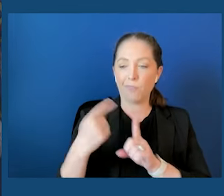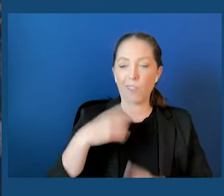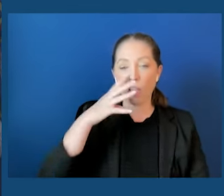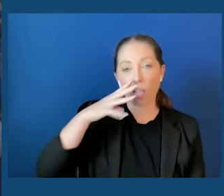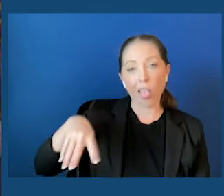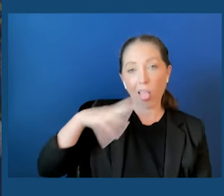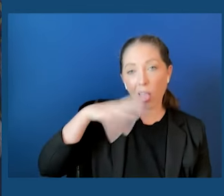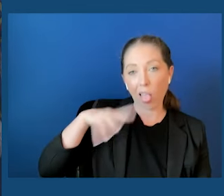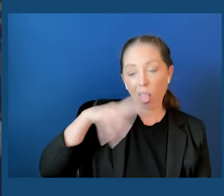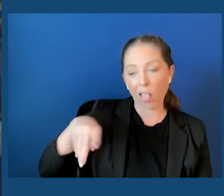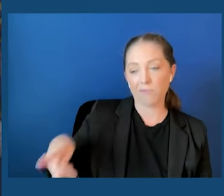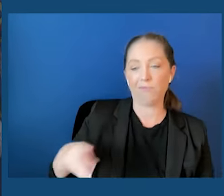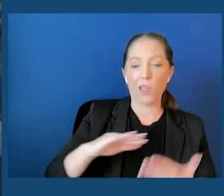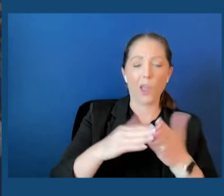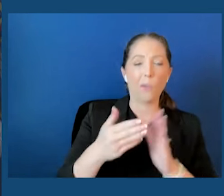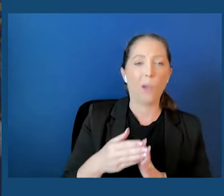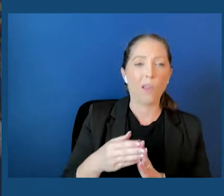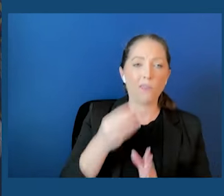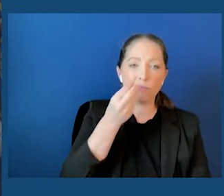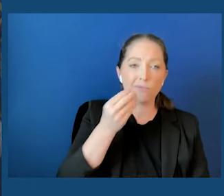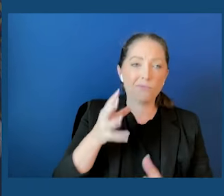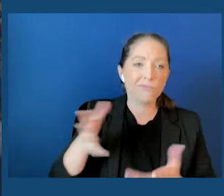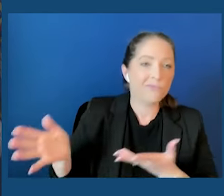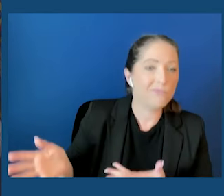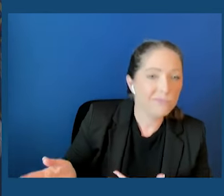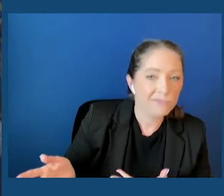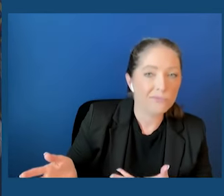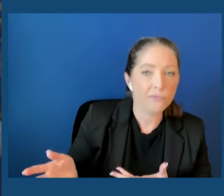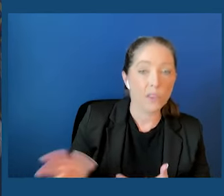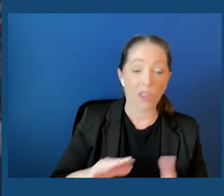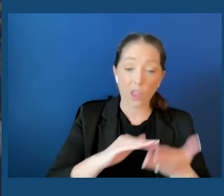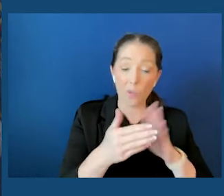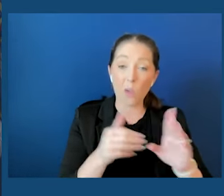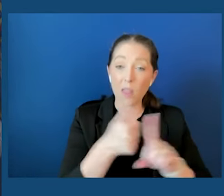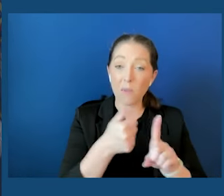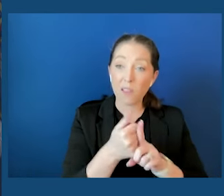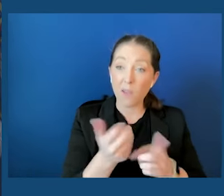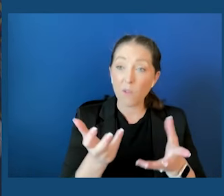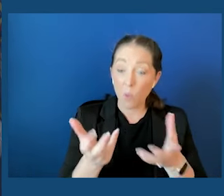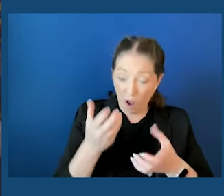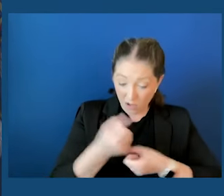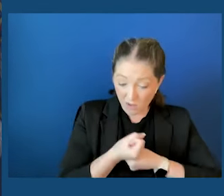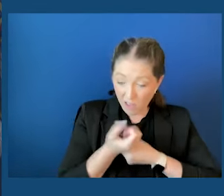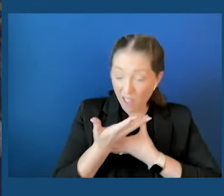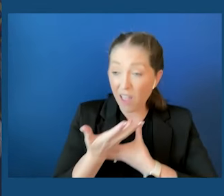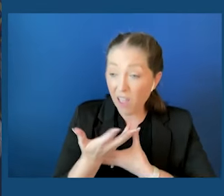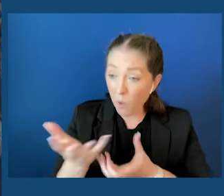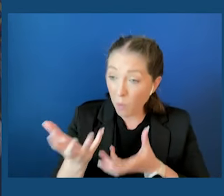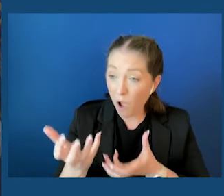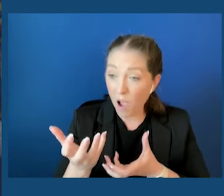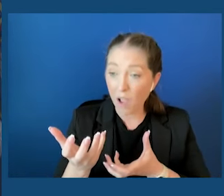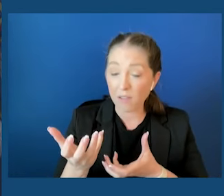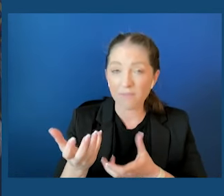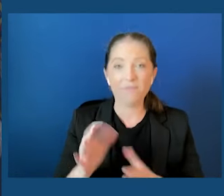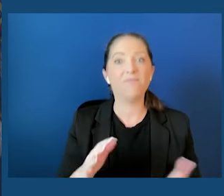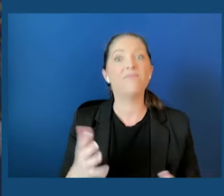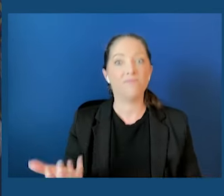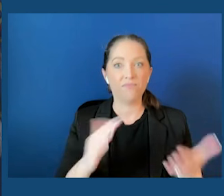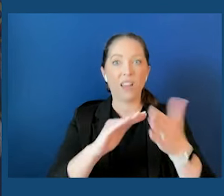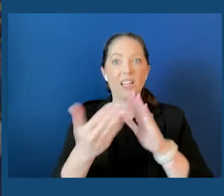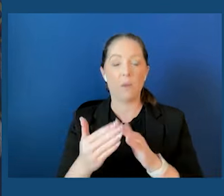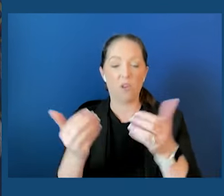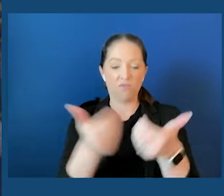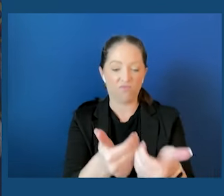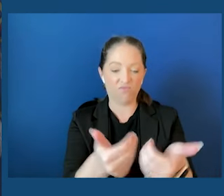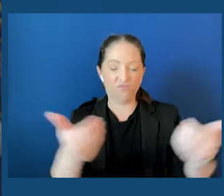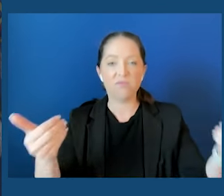The community didn't have voices that were powerful at the time. It divided a neighborhood for generations.